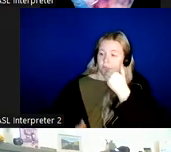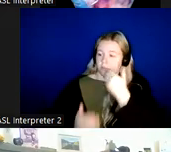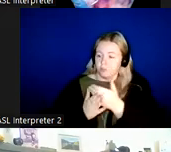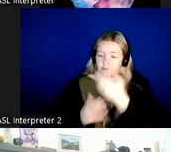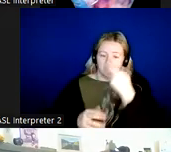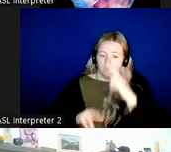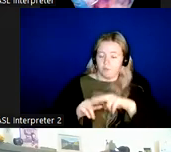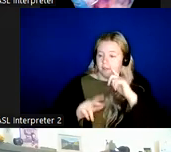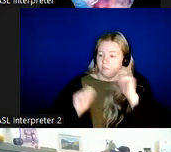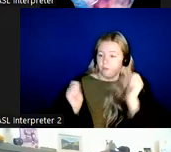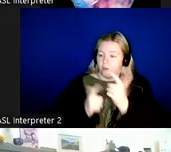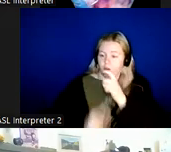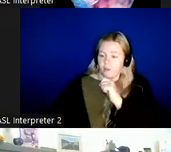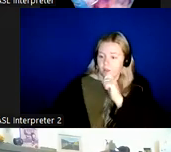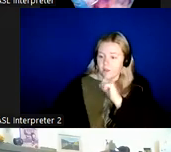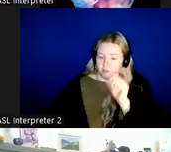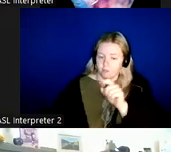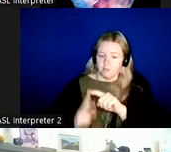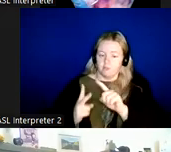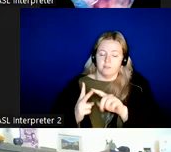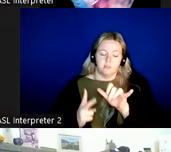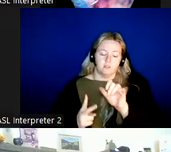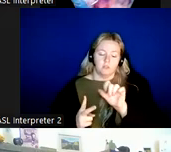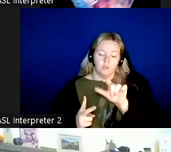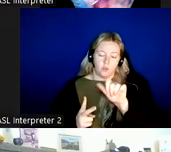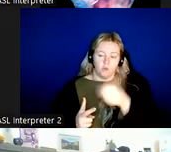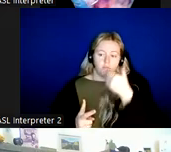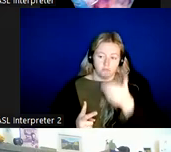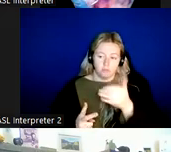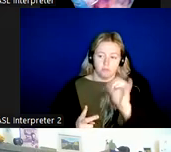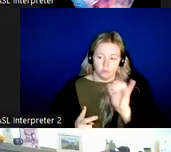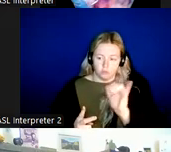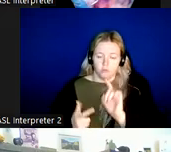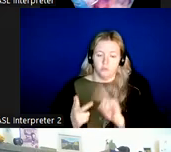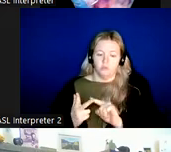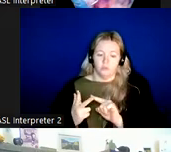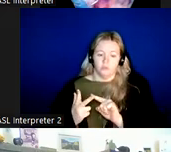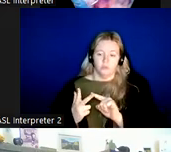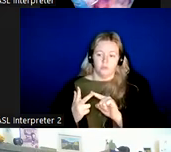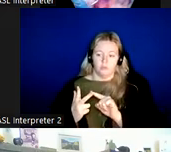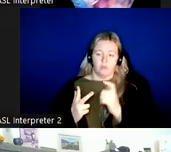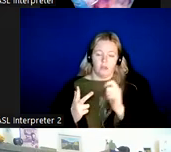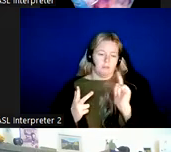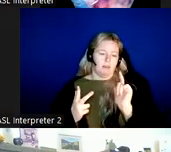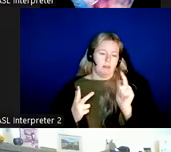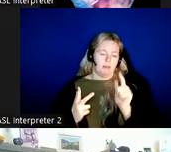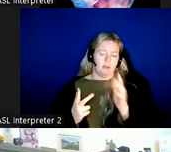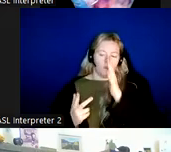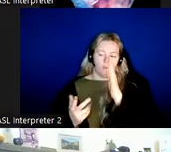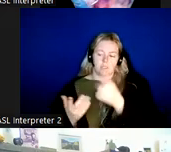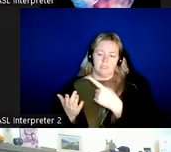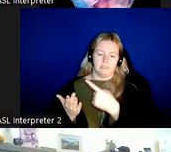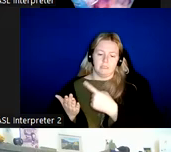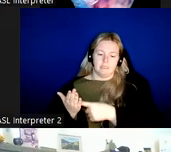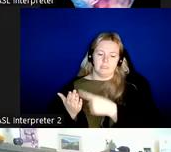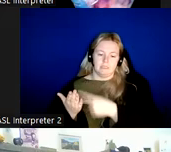for all ages. Our yoga ones are really great. A little later on, I'll speak to